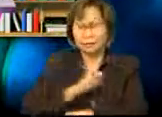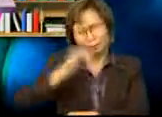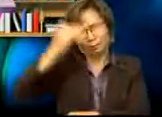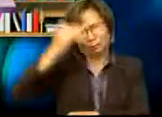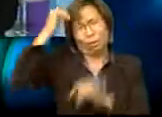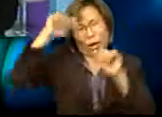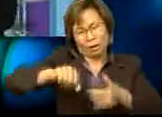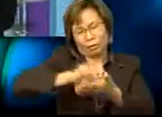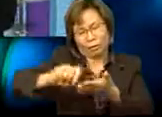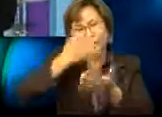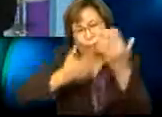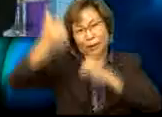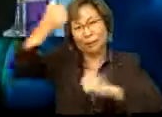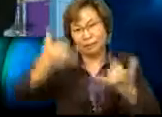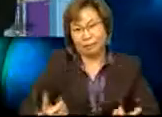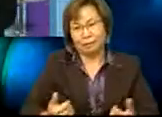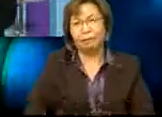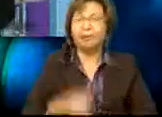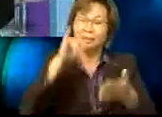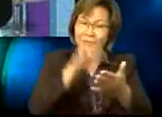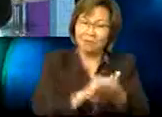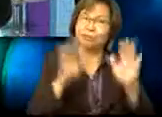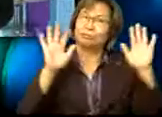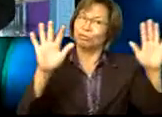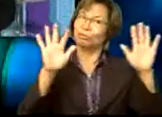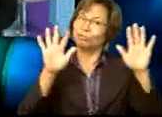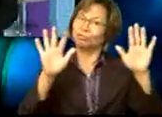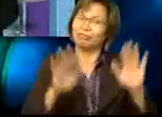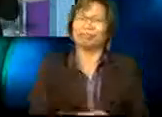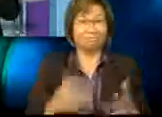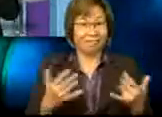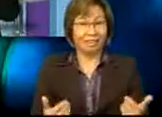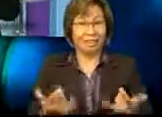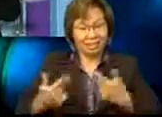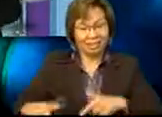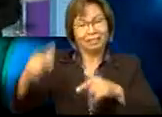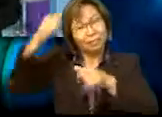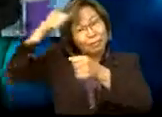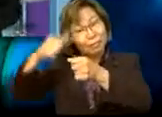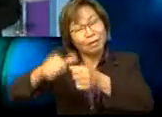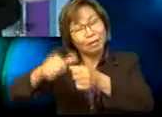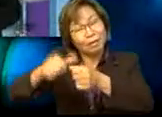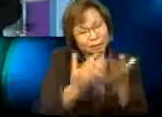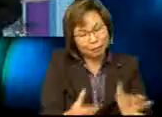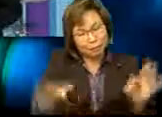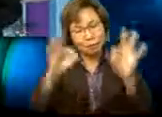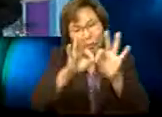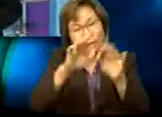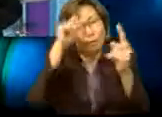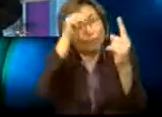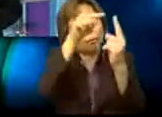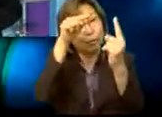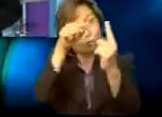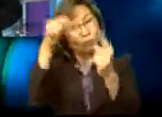now. That's wonderful. Now, let's recap some of the important points to remember when writing